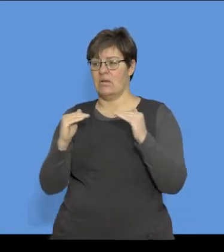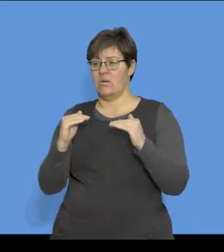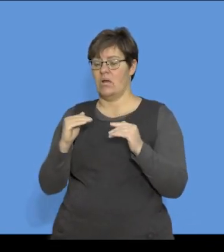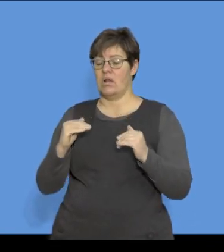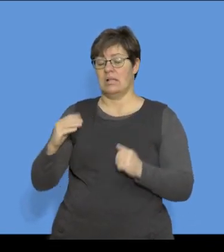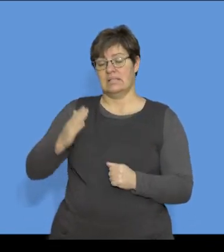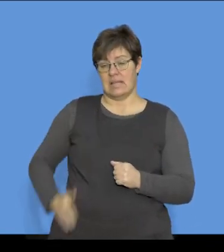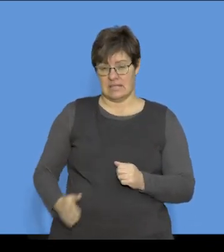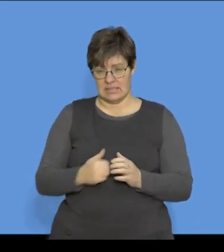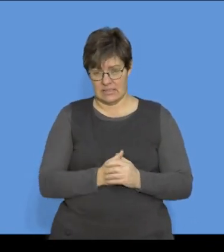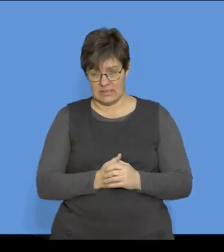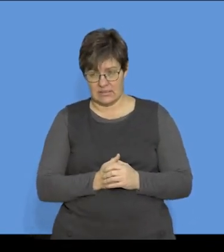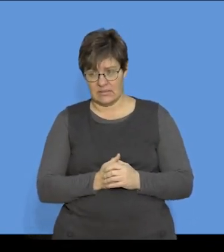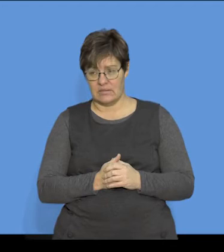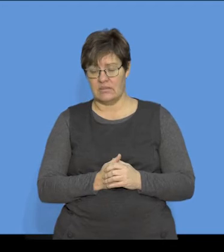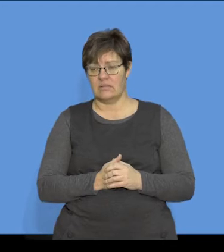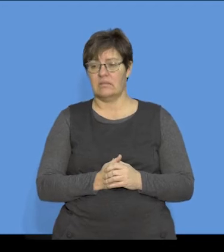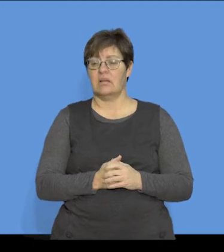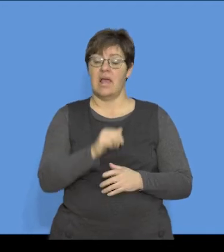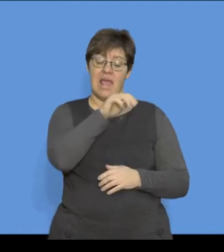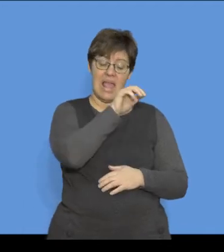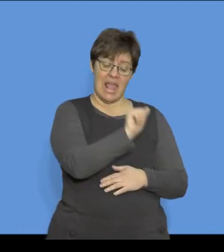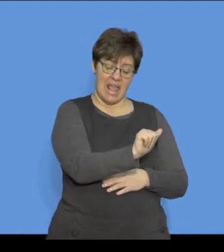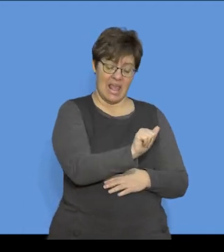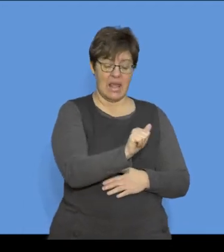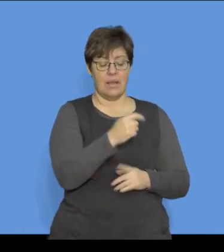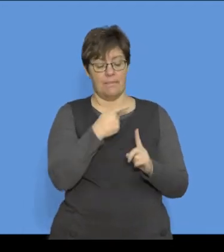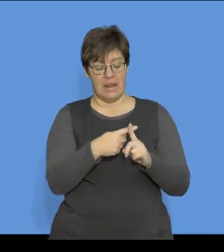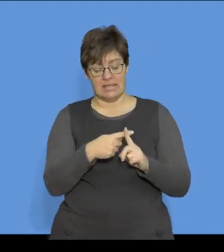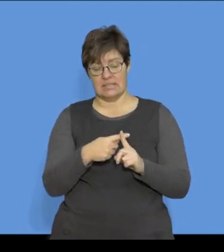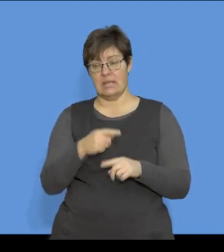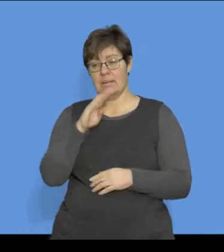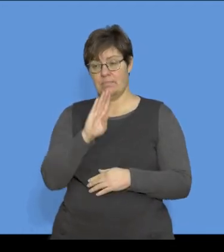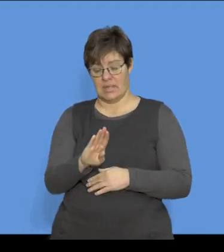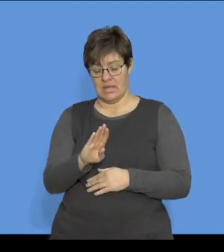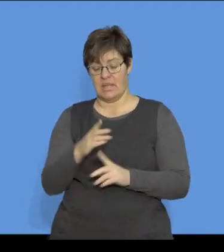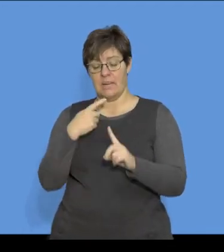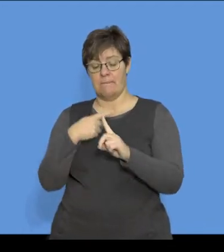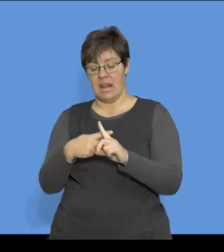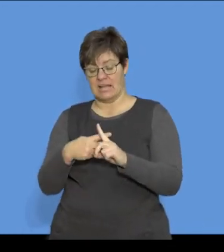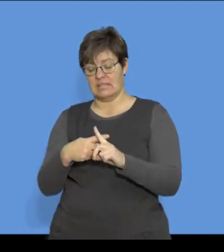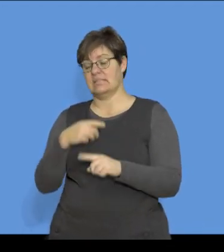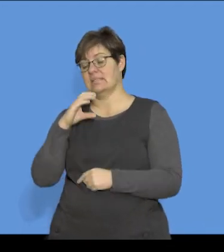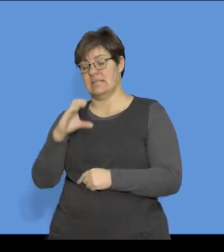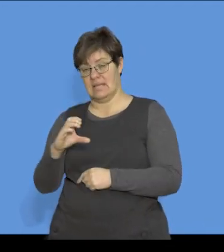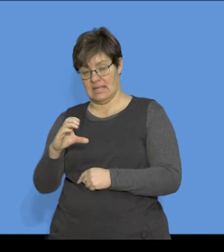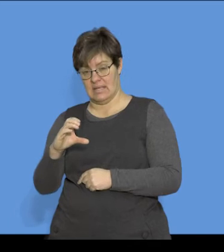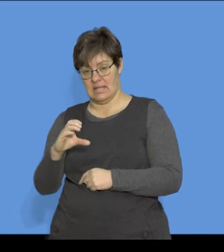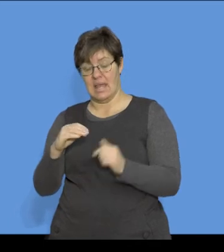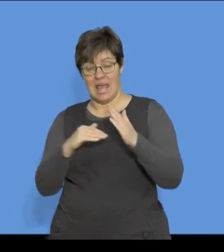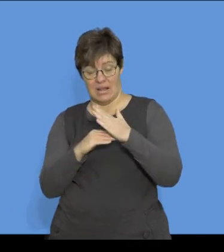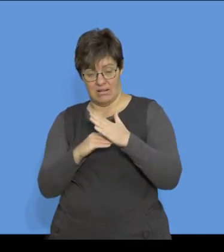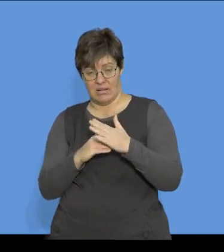I know that angle A plus angle B plus angle C must amount